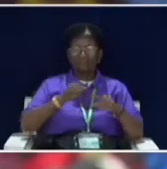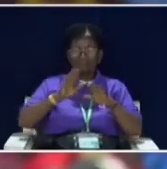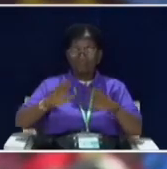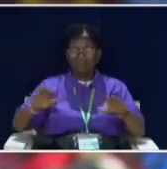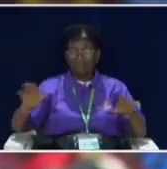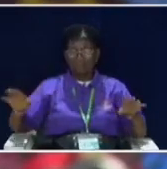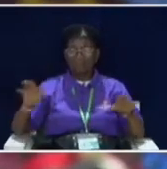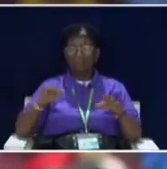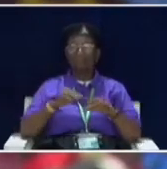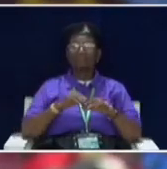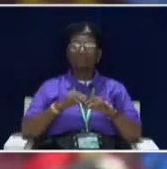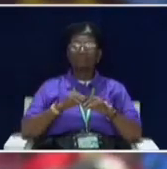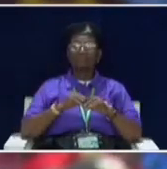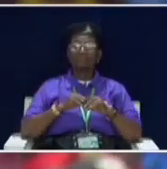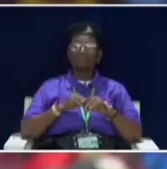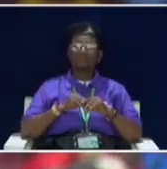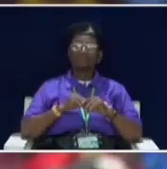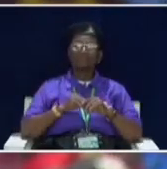Yesterday